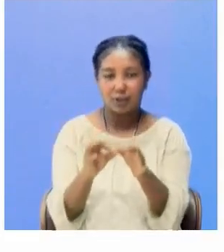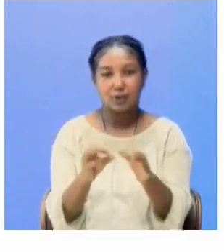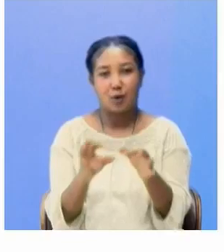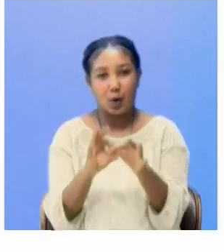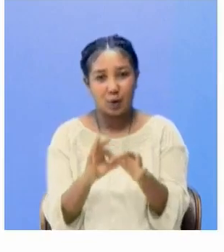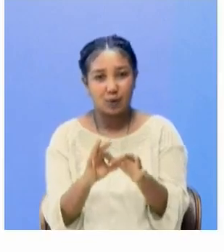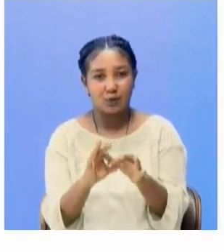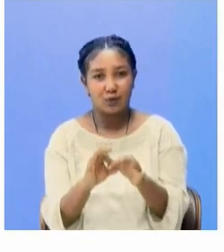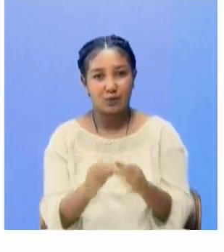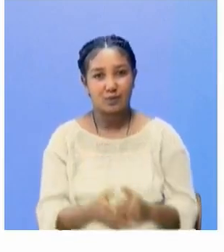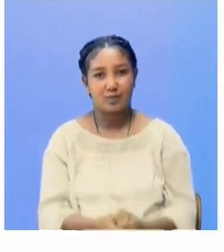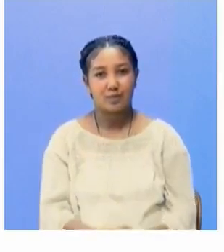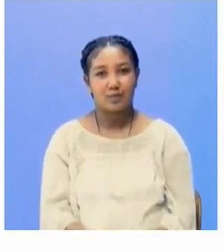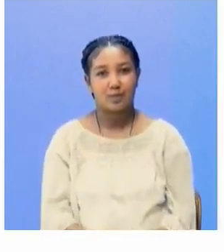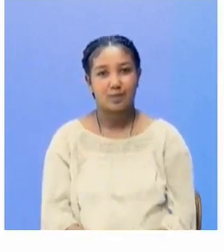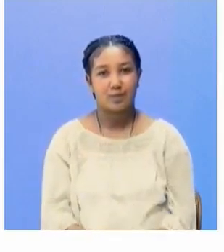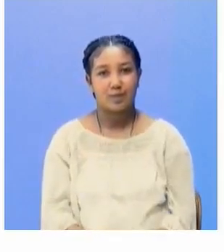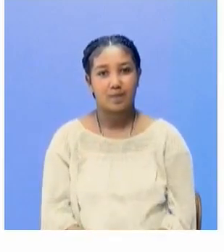of